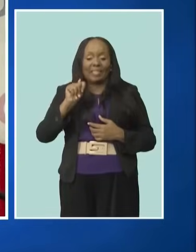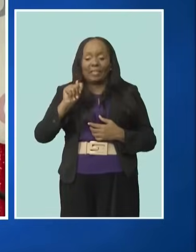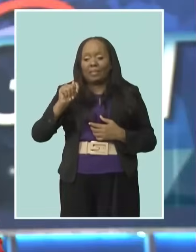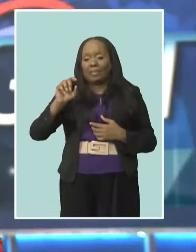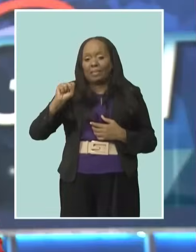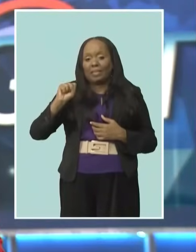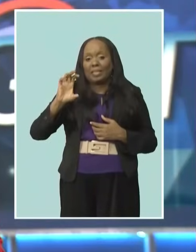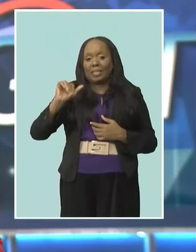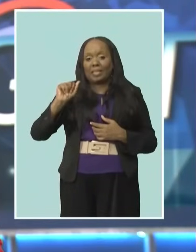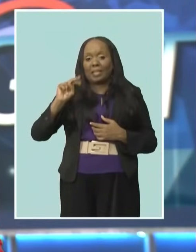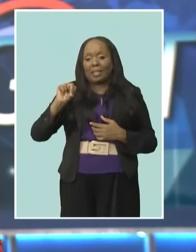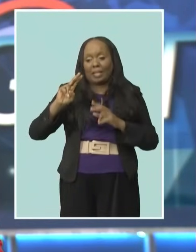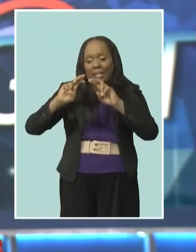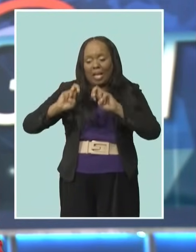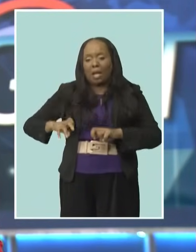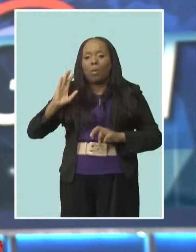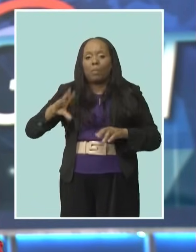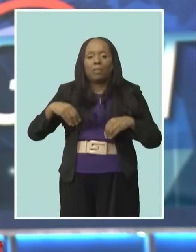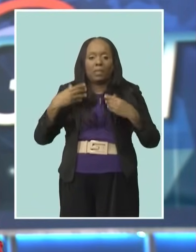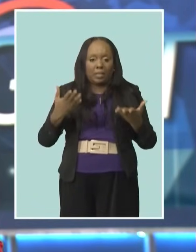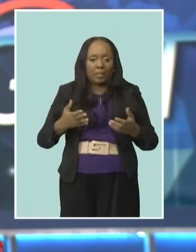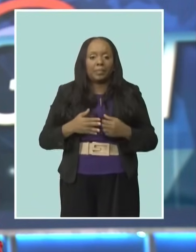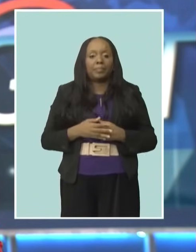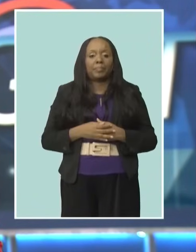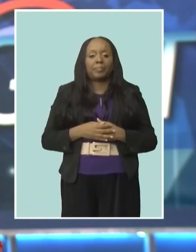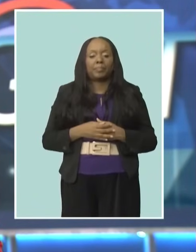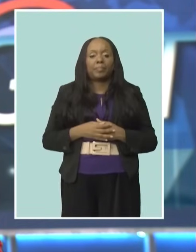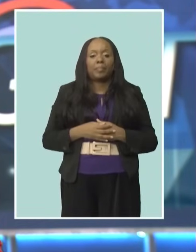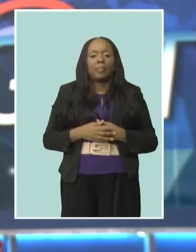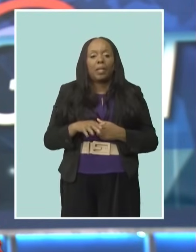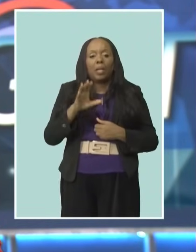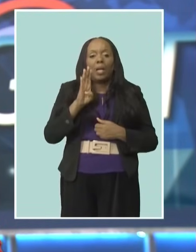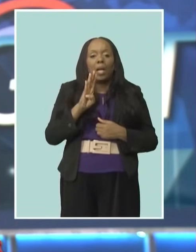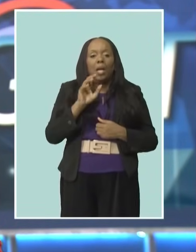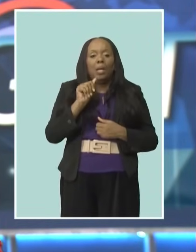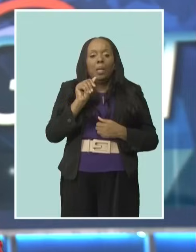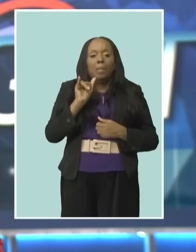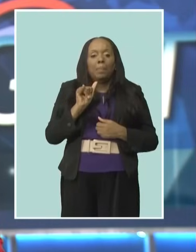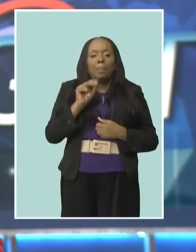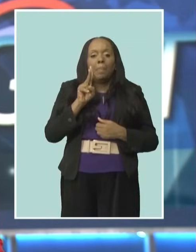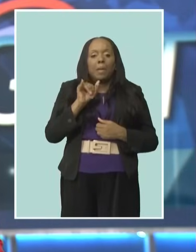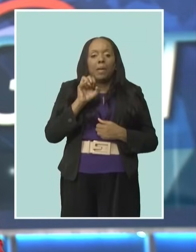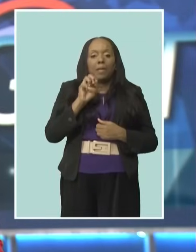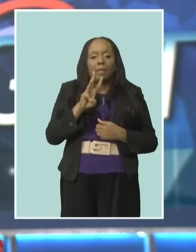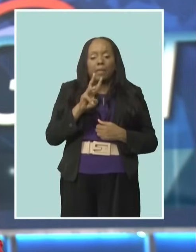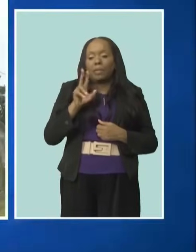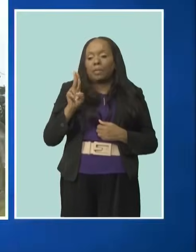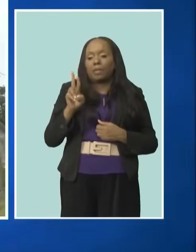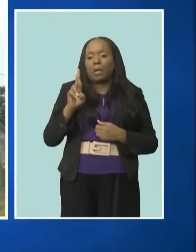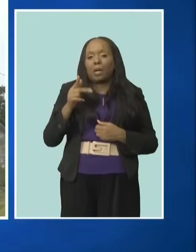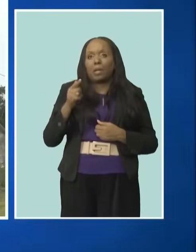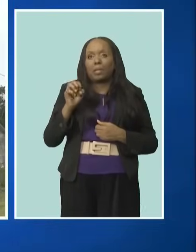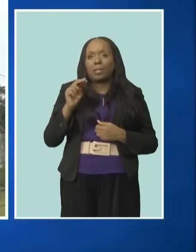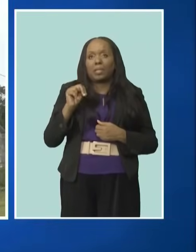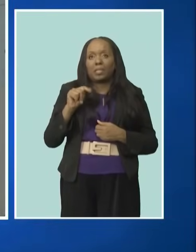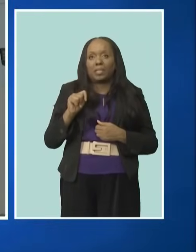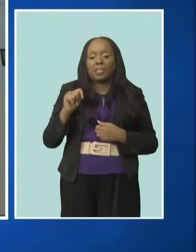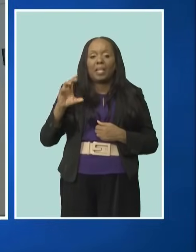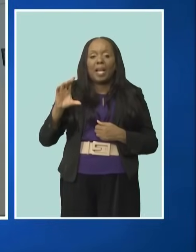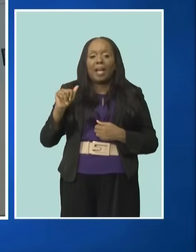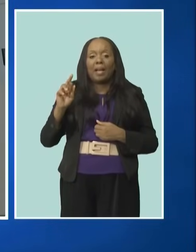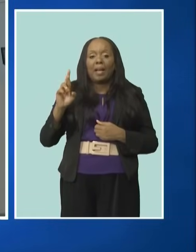hospital. Bayview Urgent Care is a technologically advanced facility featuring a 24-hour